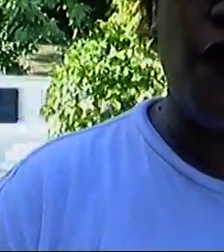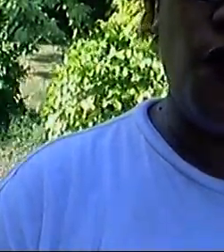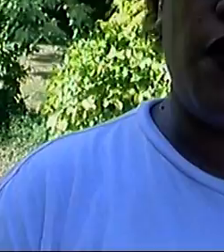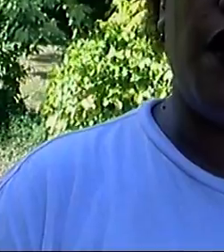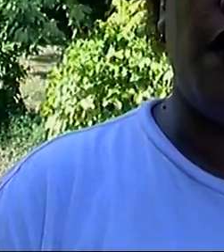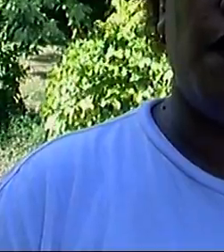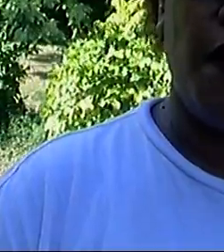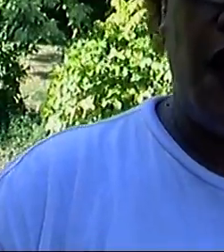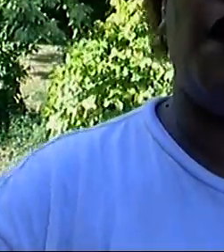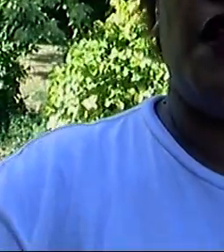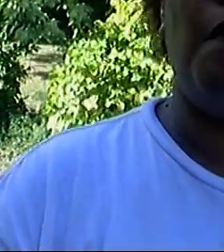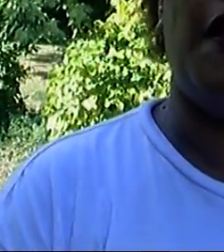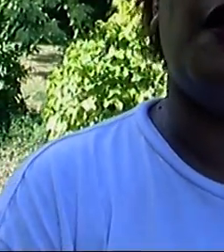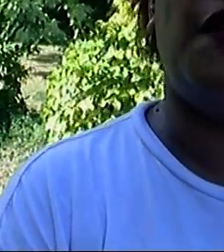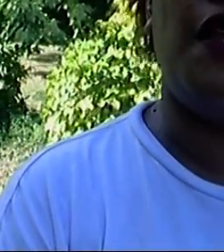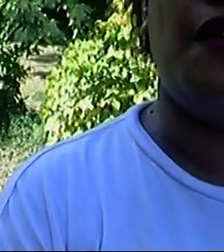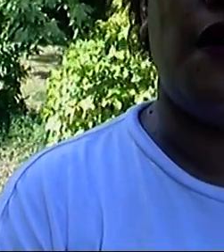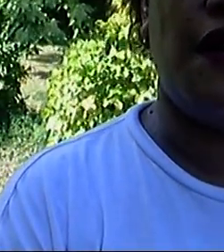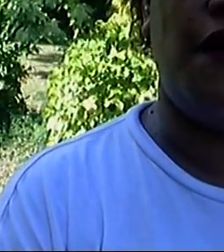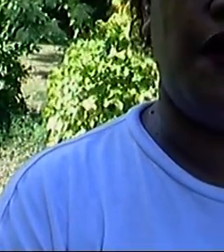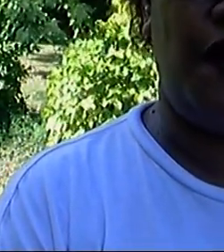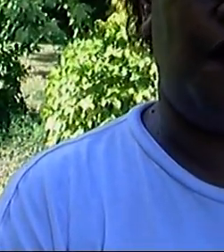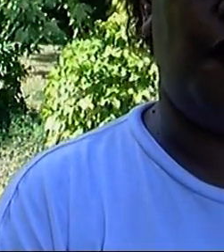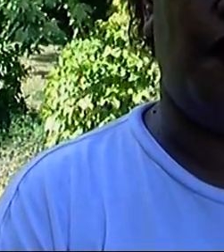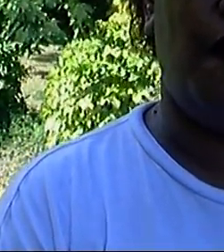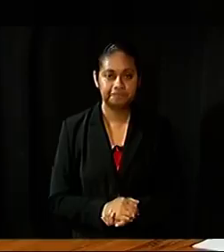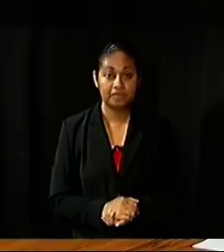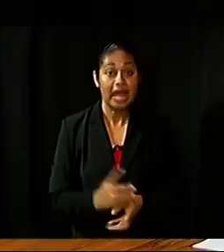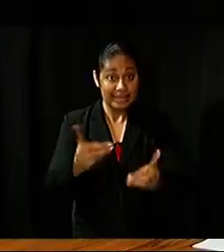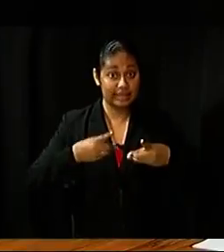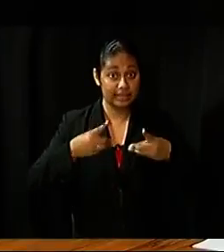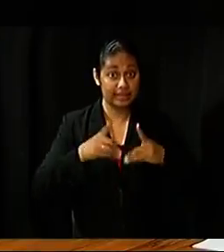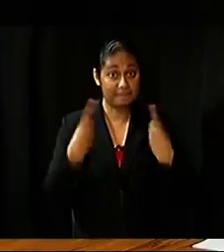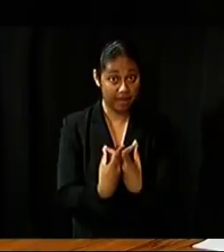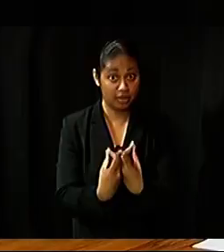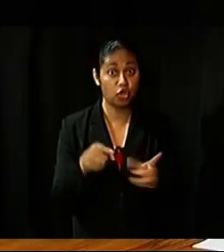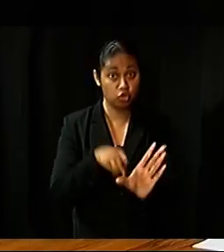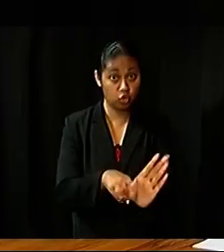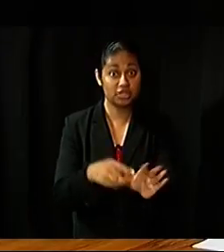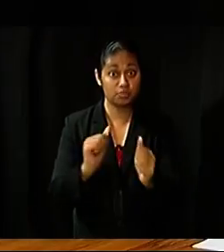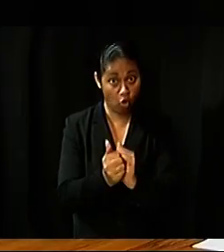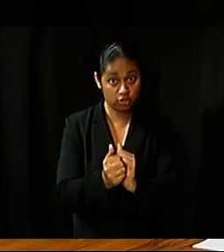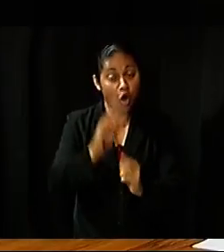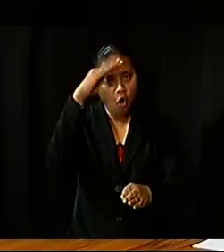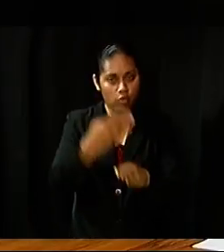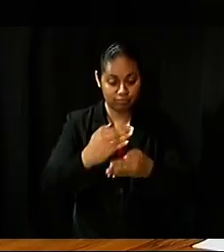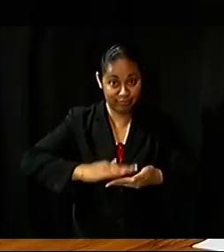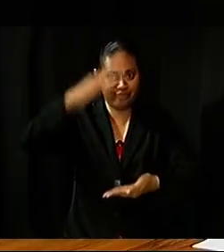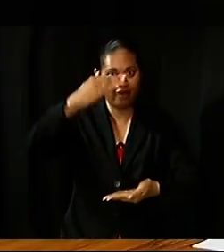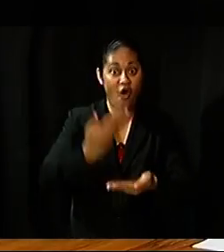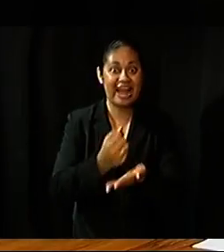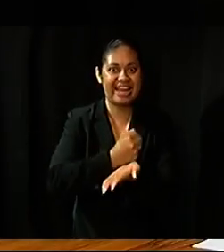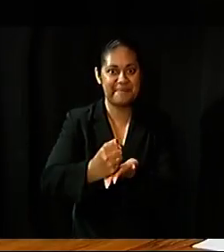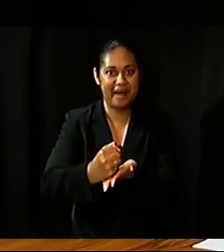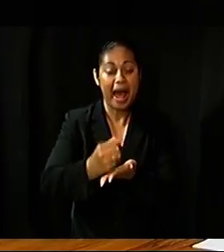retrieving, restoring, and then making the collection accessible. The Department of Youth and Sports hopes to